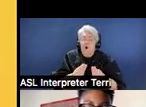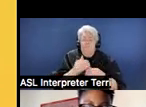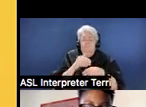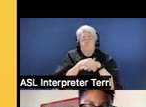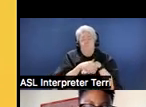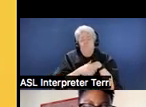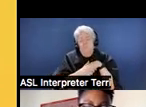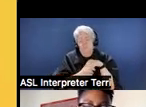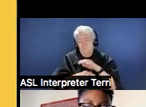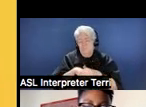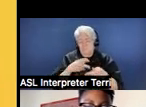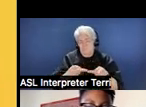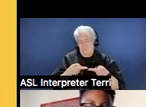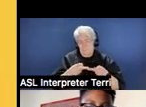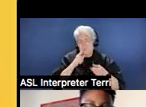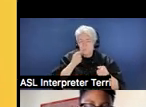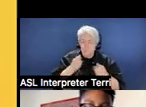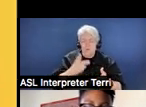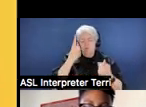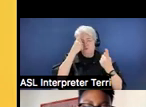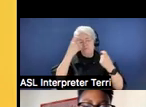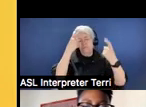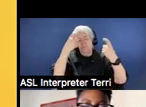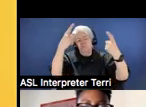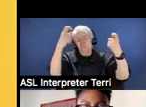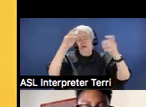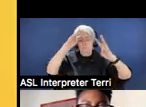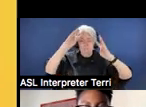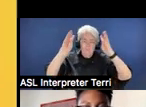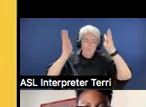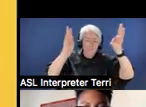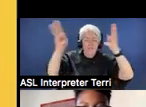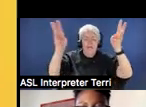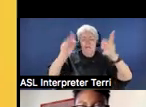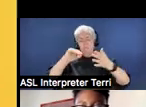dreaming and designing liberatory cultures of care. Through